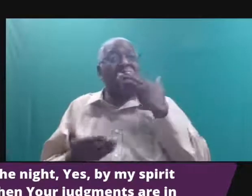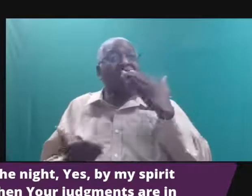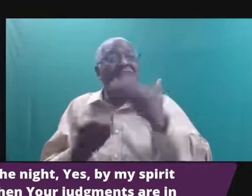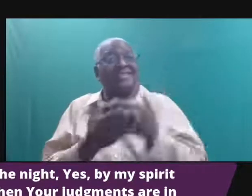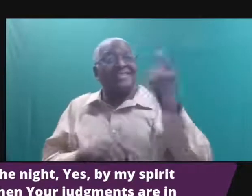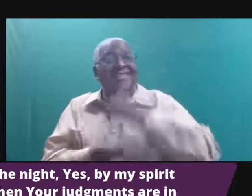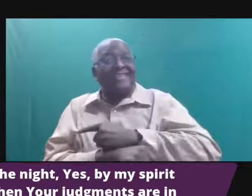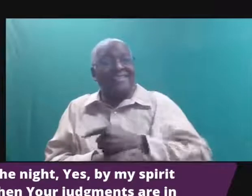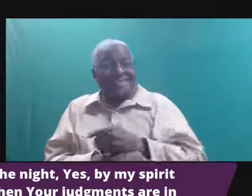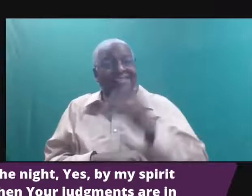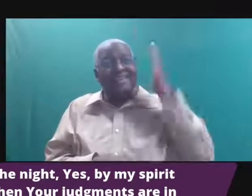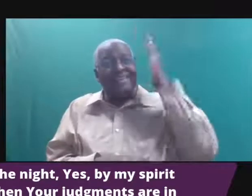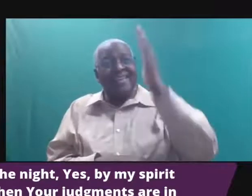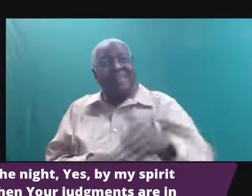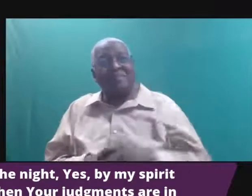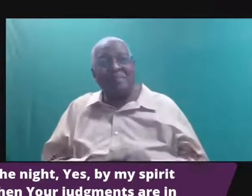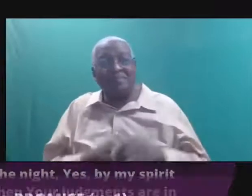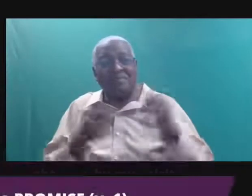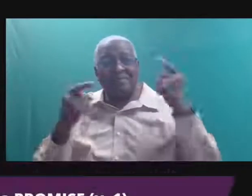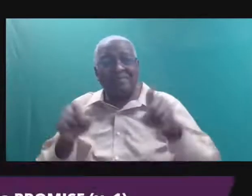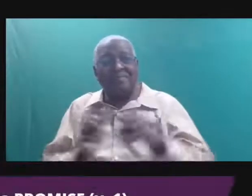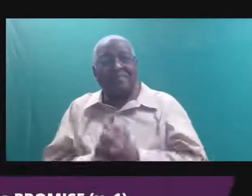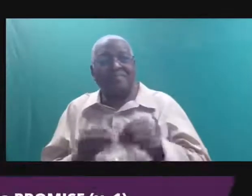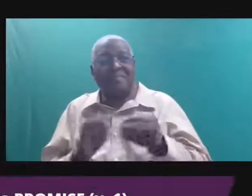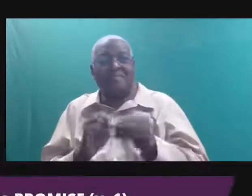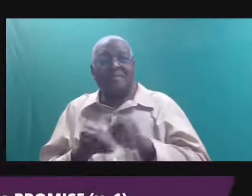go. Here we go. Let's get this thing done. Here's number seven.